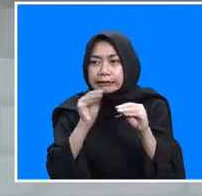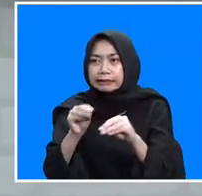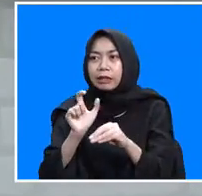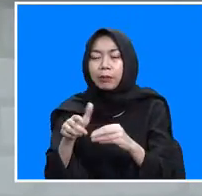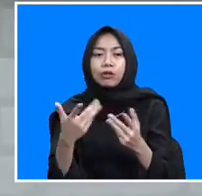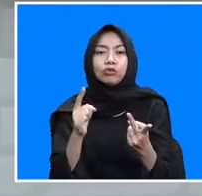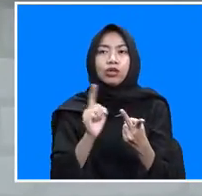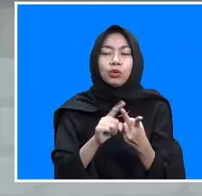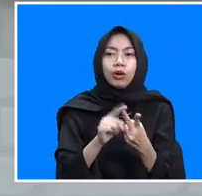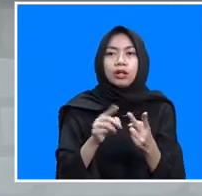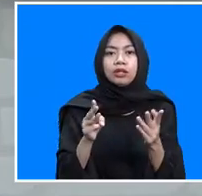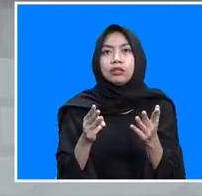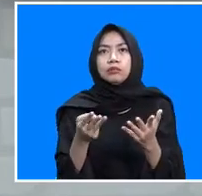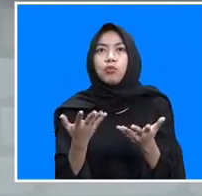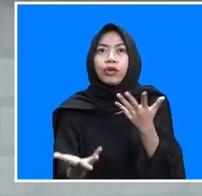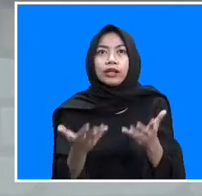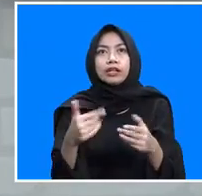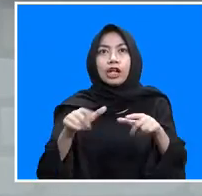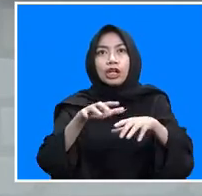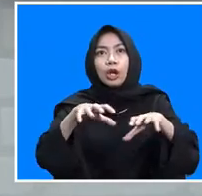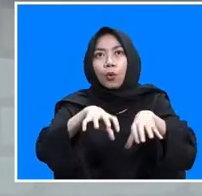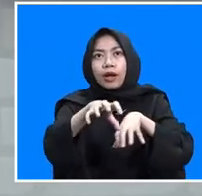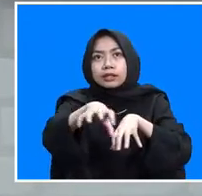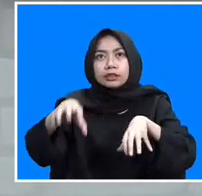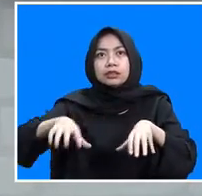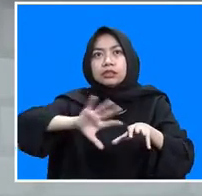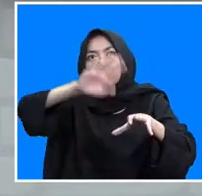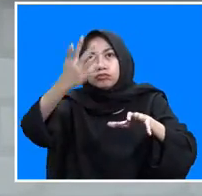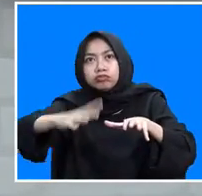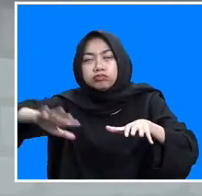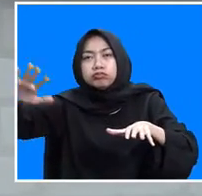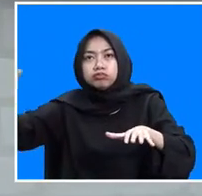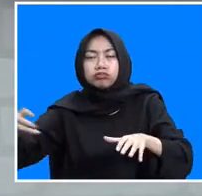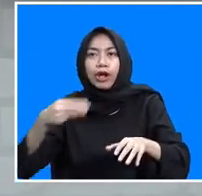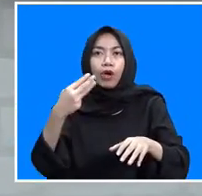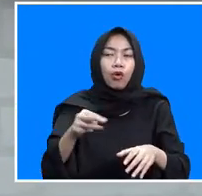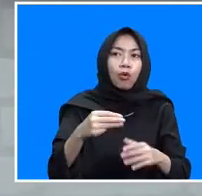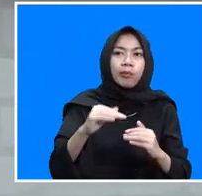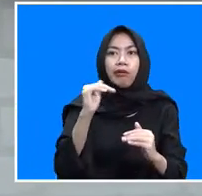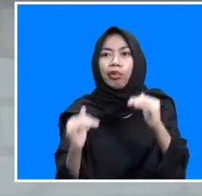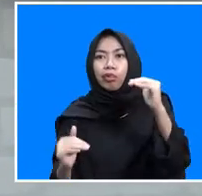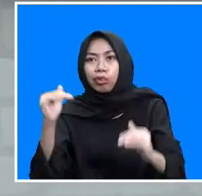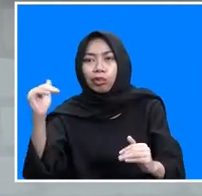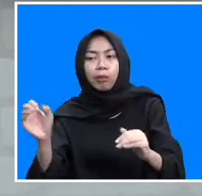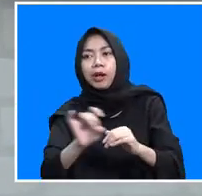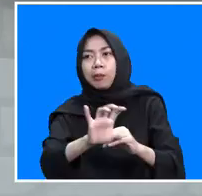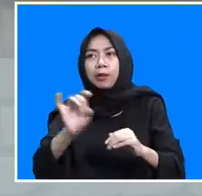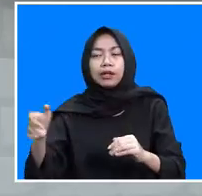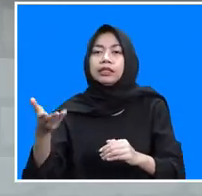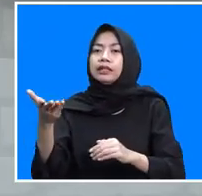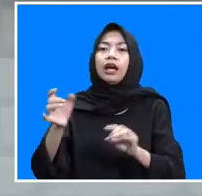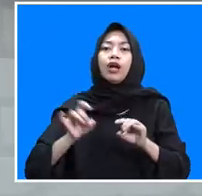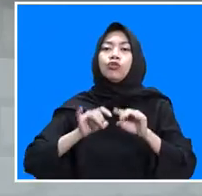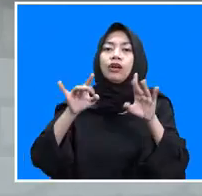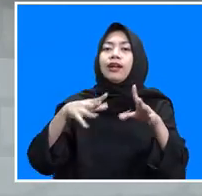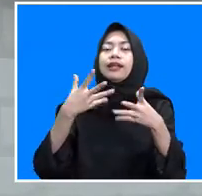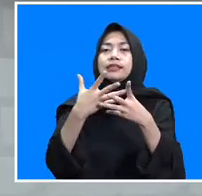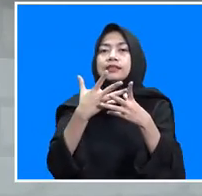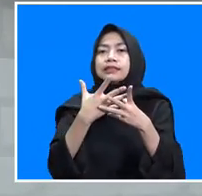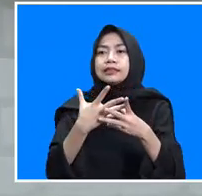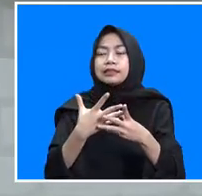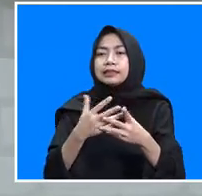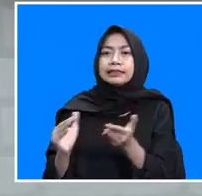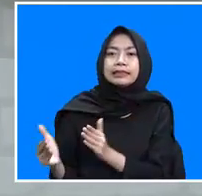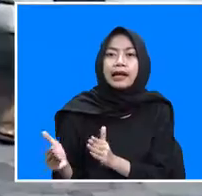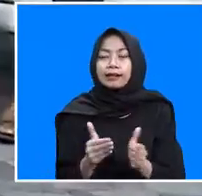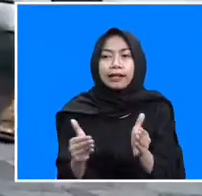socioeconomic status, geographic location, and et cetera, gender. So what is the Australia strategy